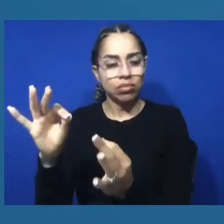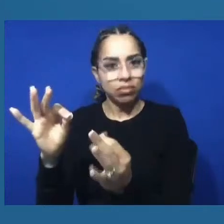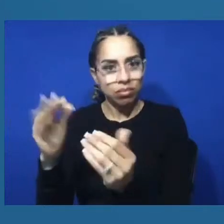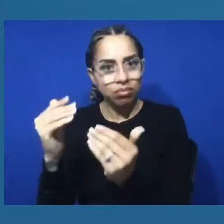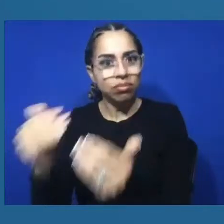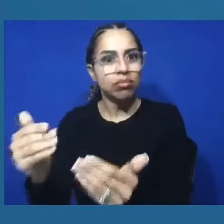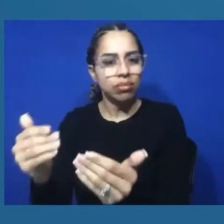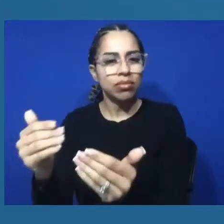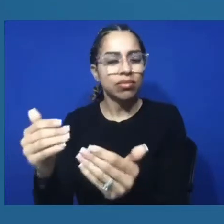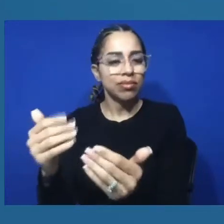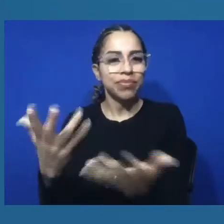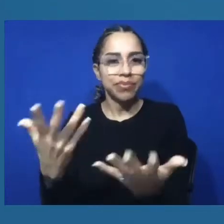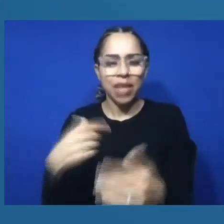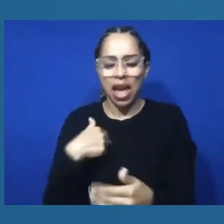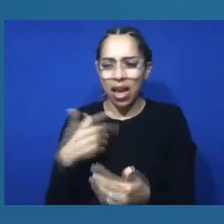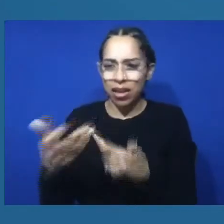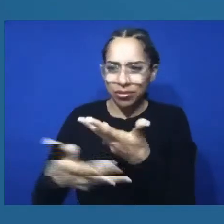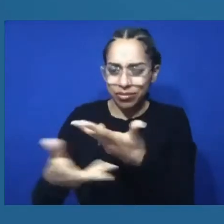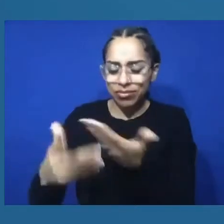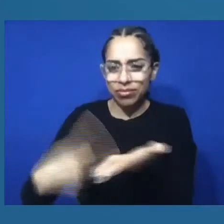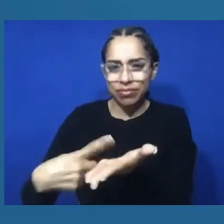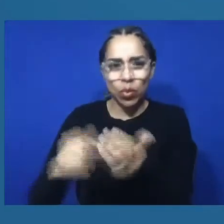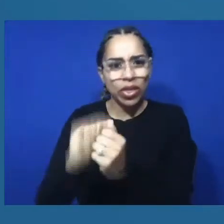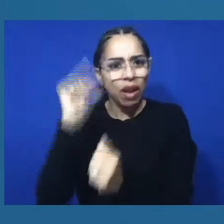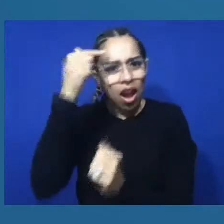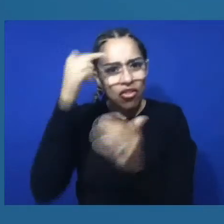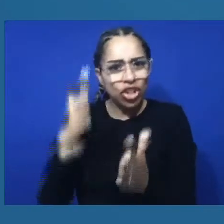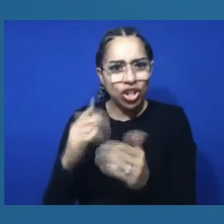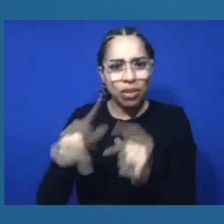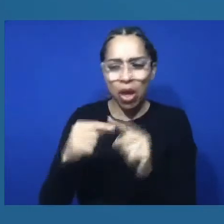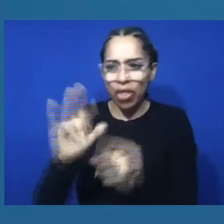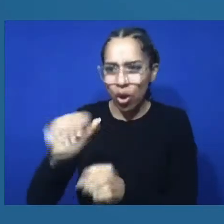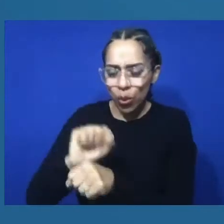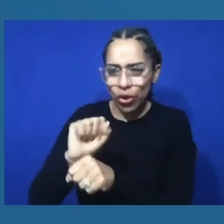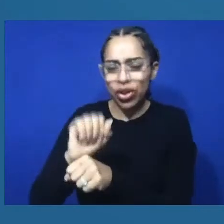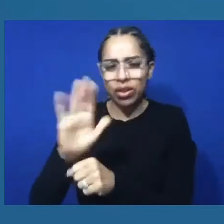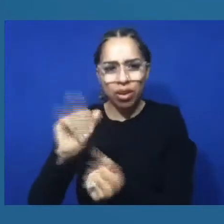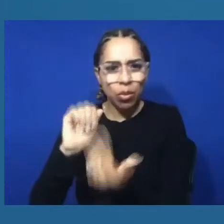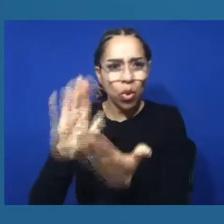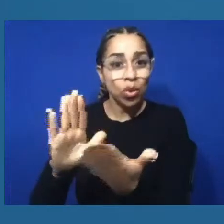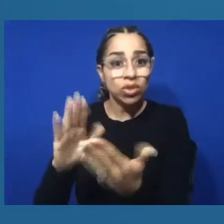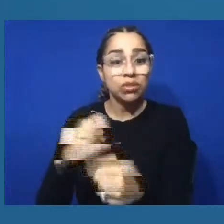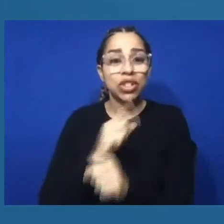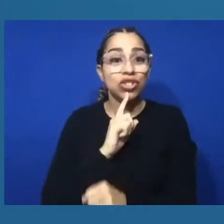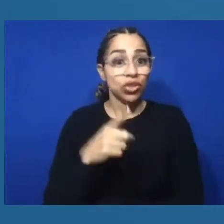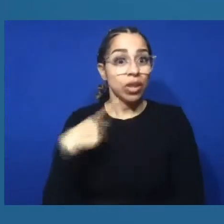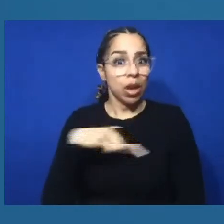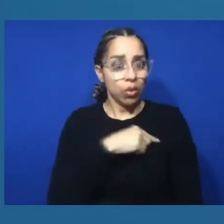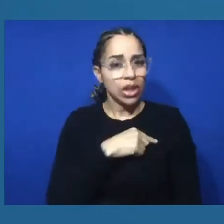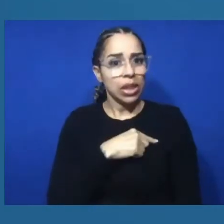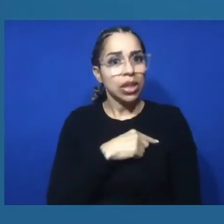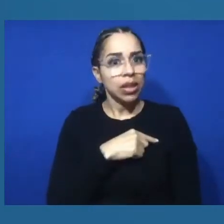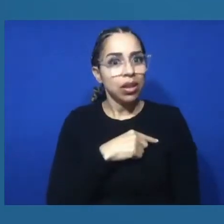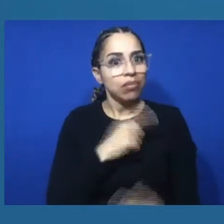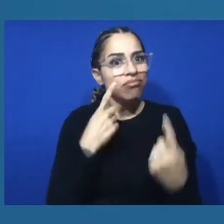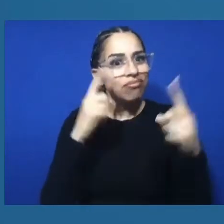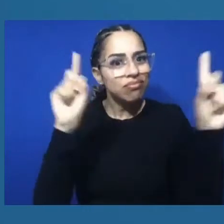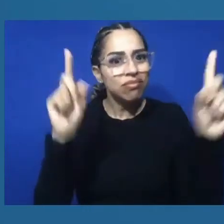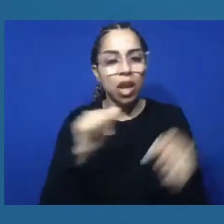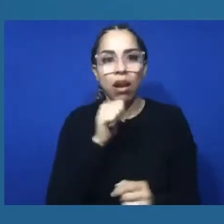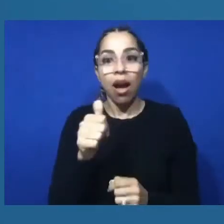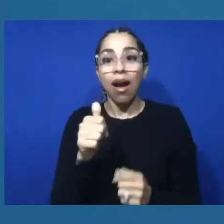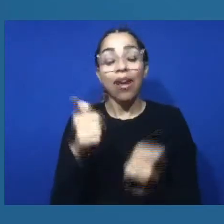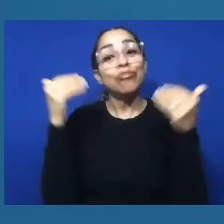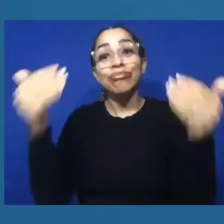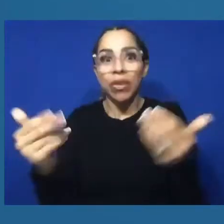they've done and how we can make sure that we do it in a way that is going to be very successful. But you also have to measure